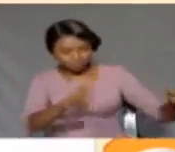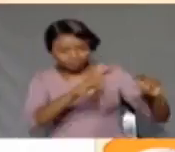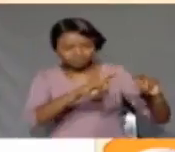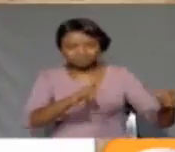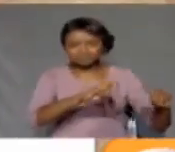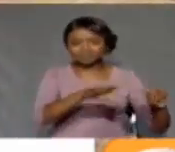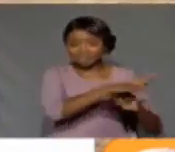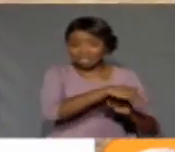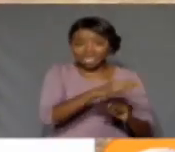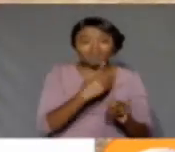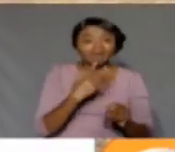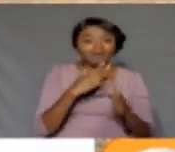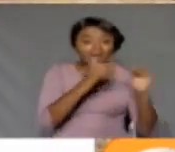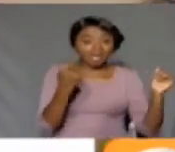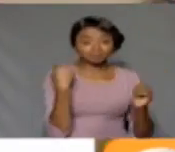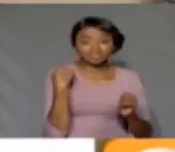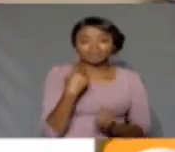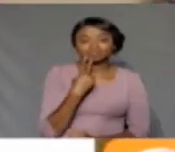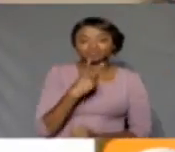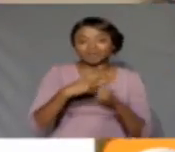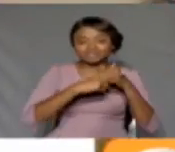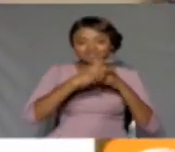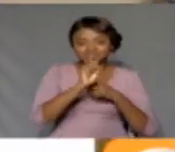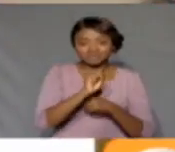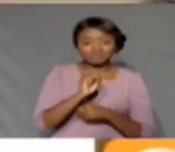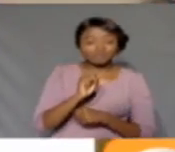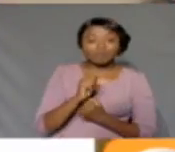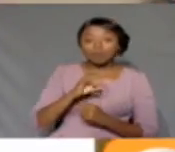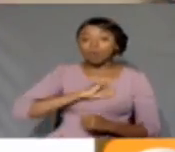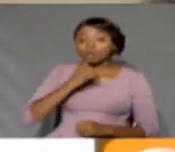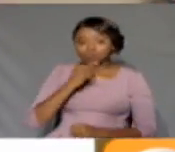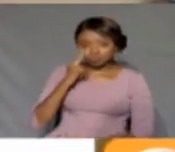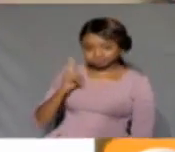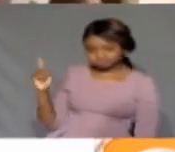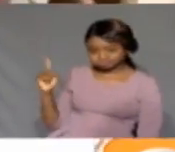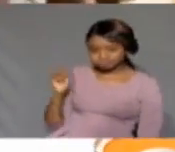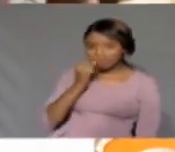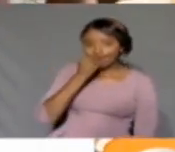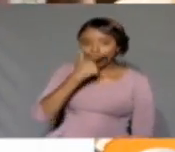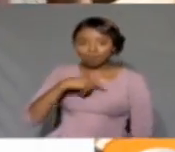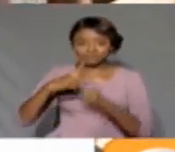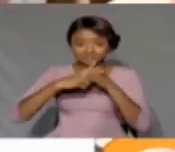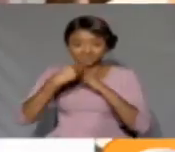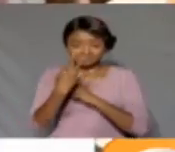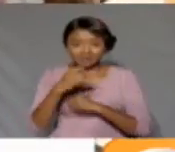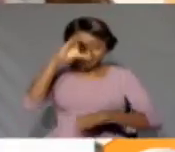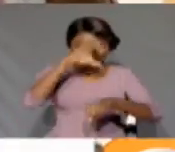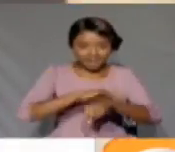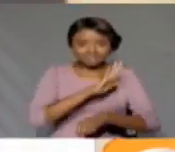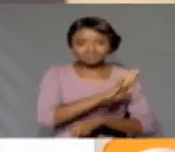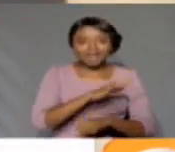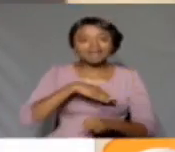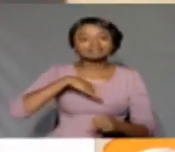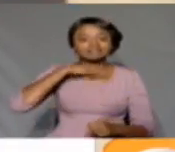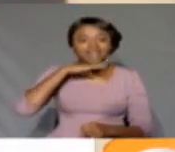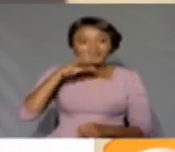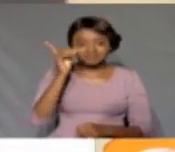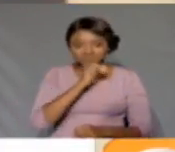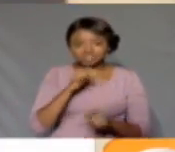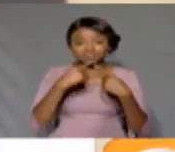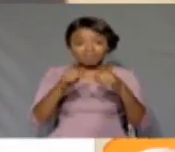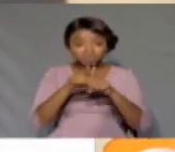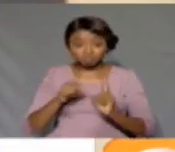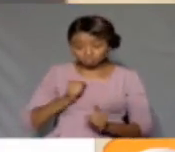of house number 275 belonging to 73-year-old Judith Wanjiku, who was found murdered alongside her 47-year-old